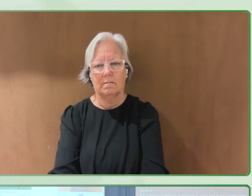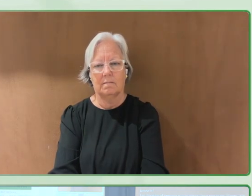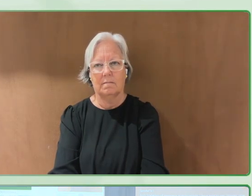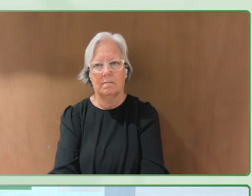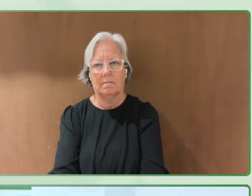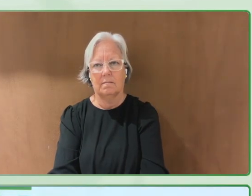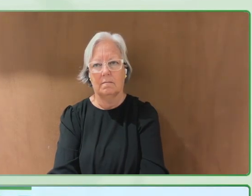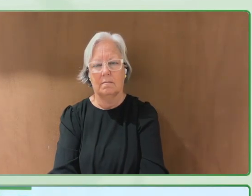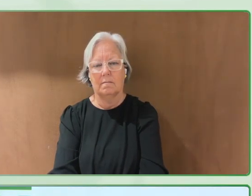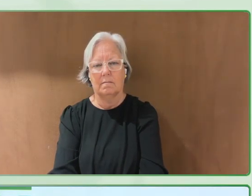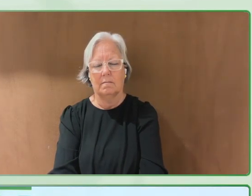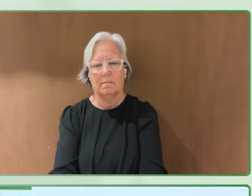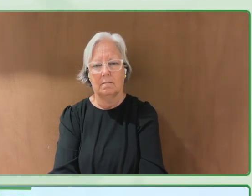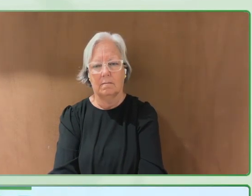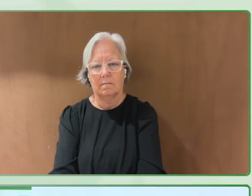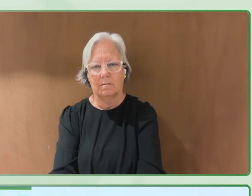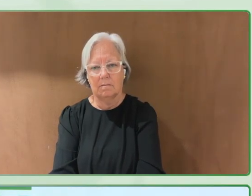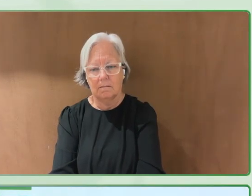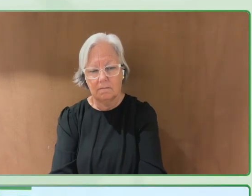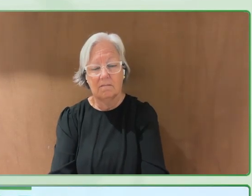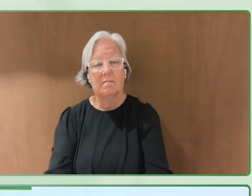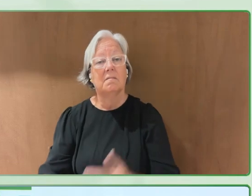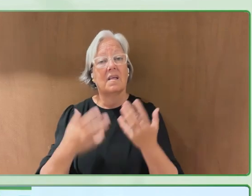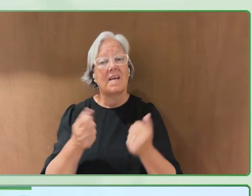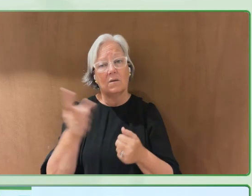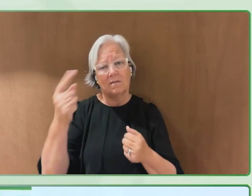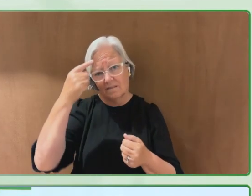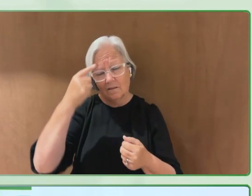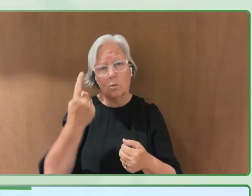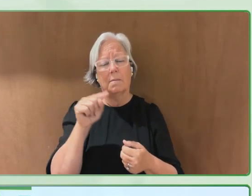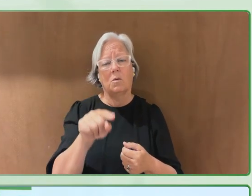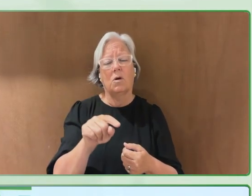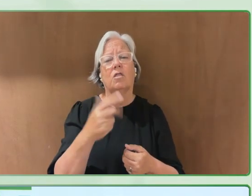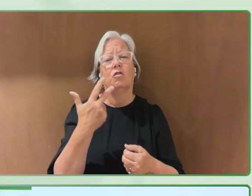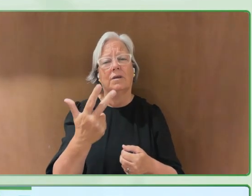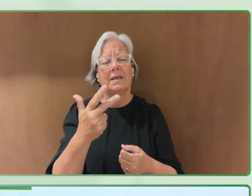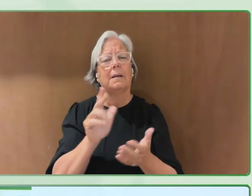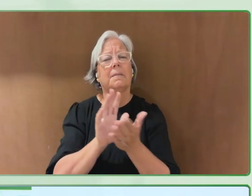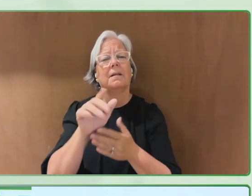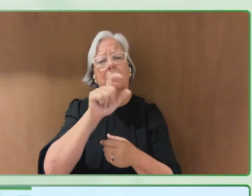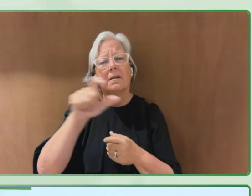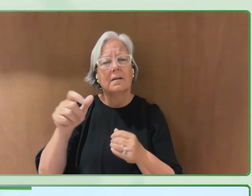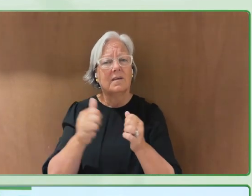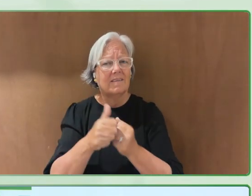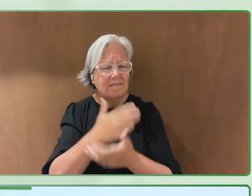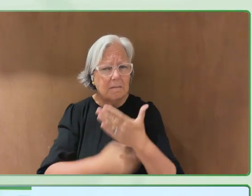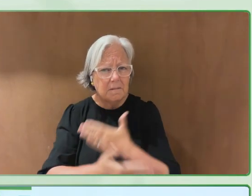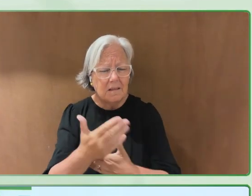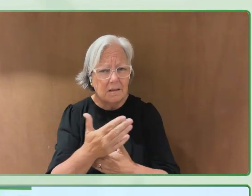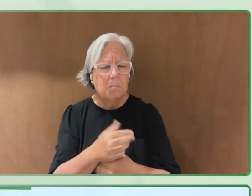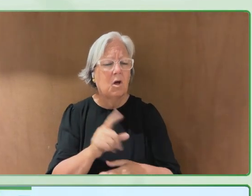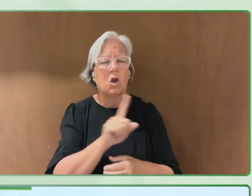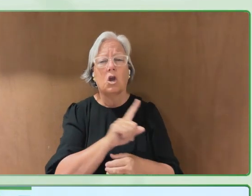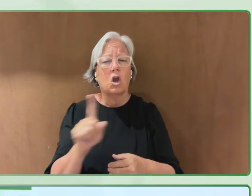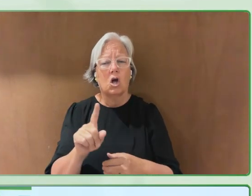Have you wondered that we have 1.3 billion people with disabilities and yet not a single billion-dollar startup